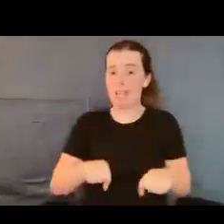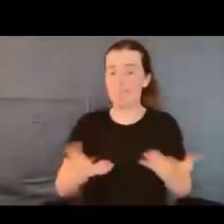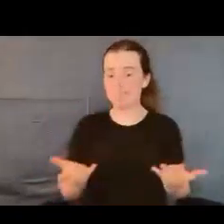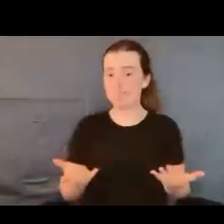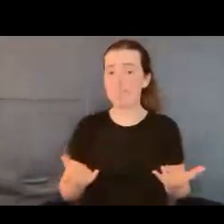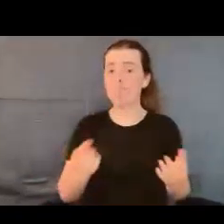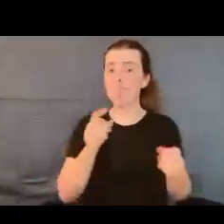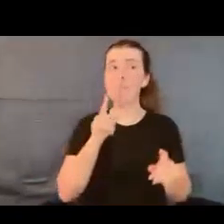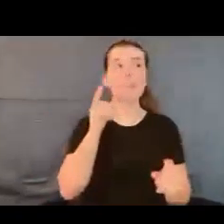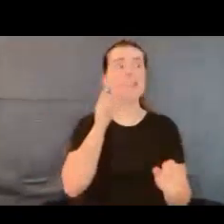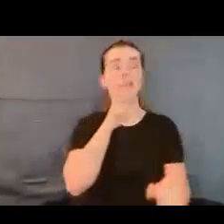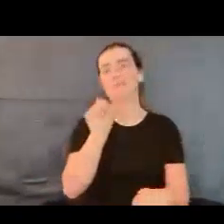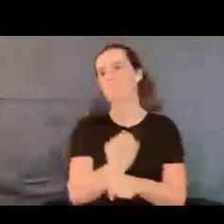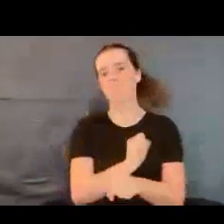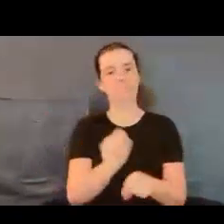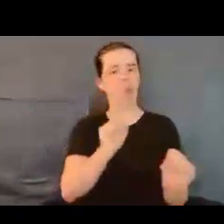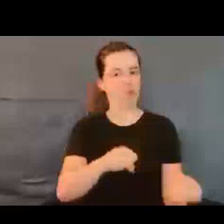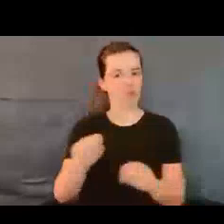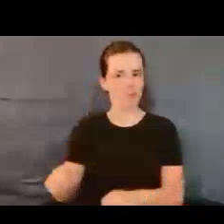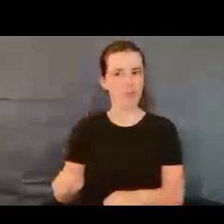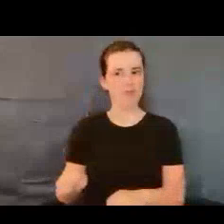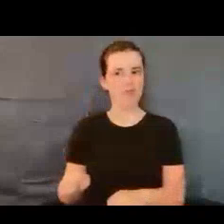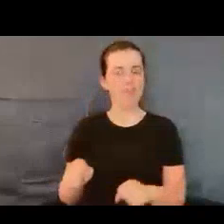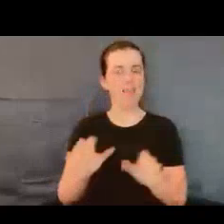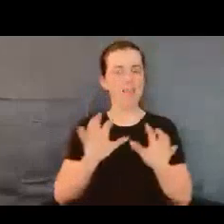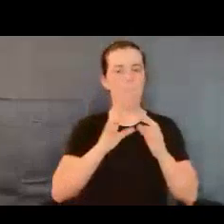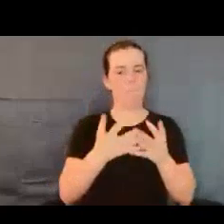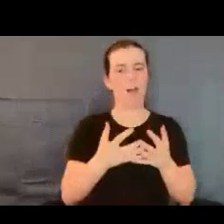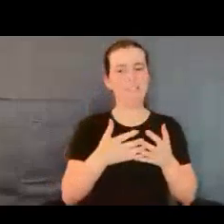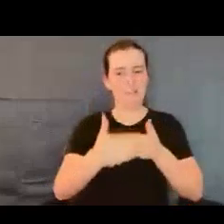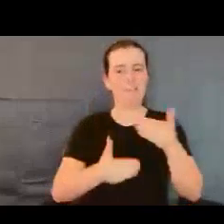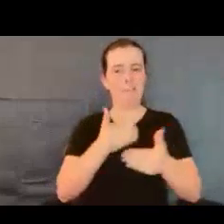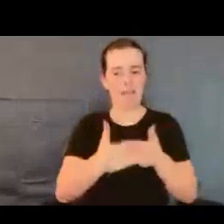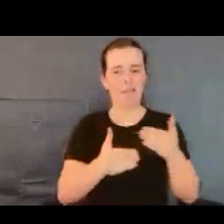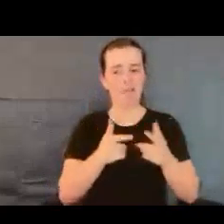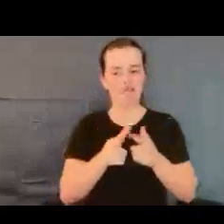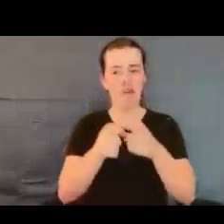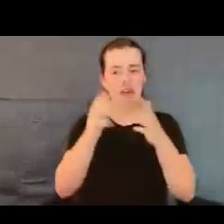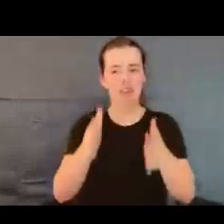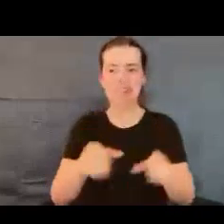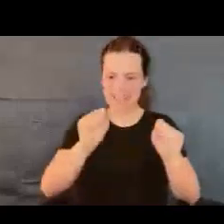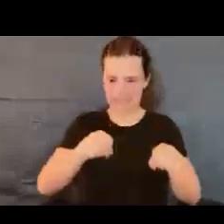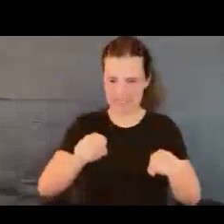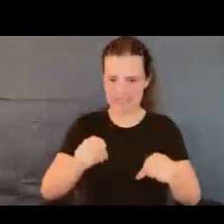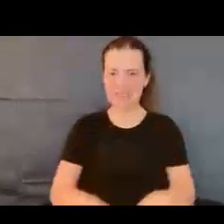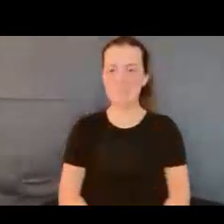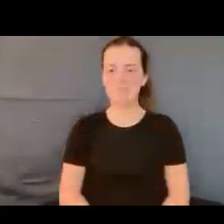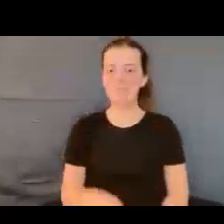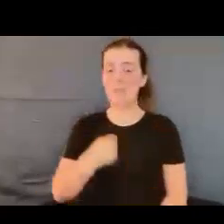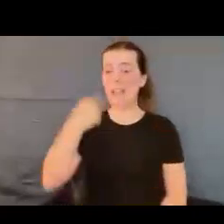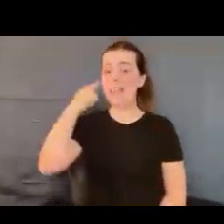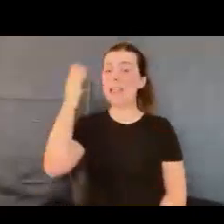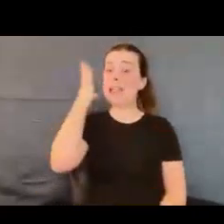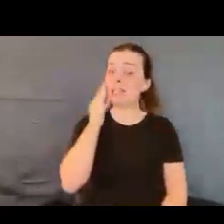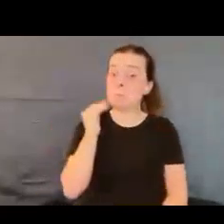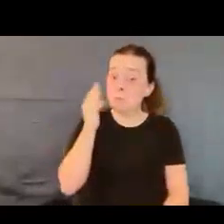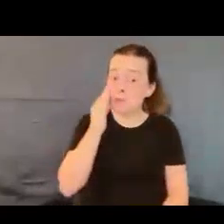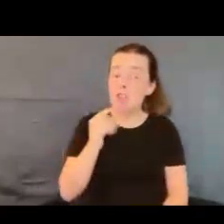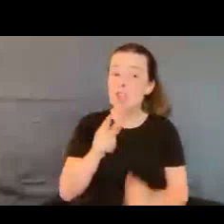certainly possible as a party pace runner to finish, but yeah, I think experienced runners